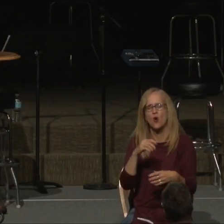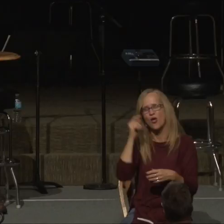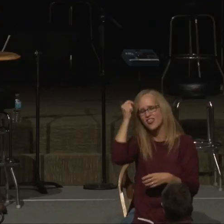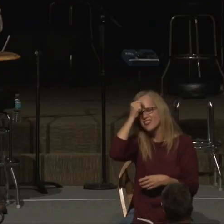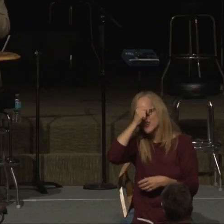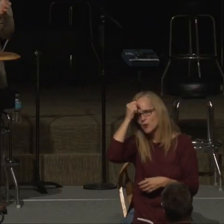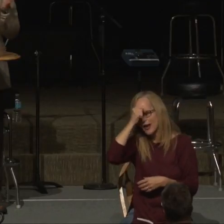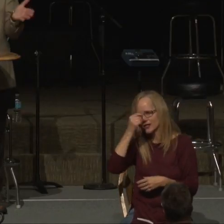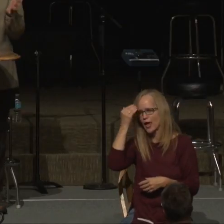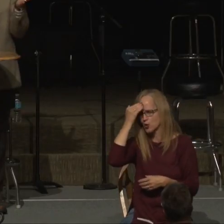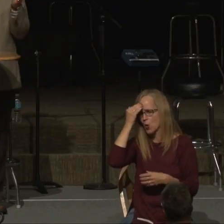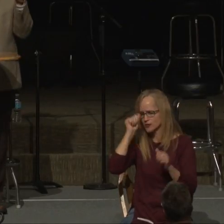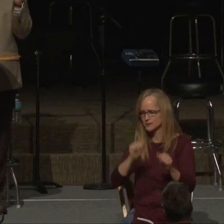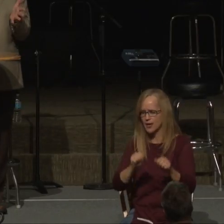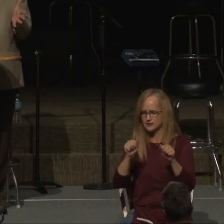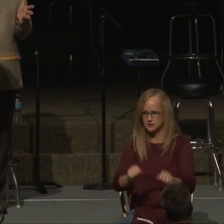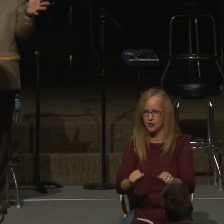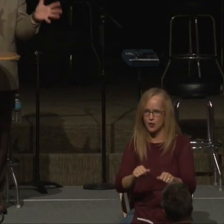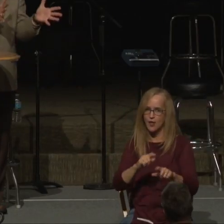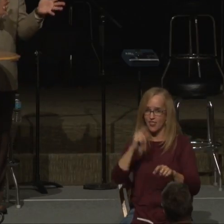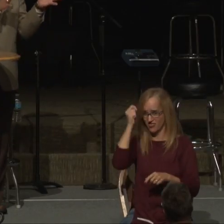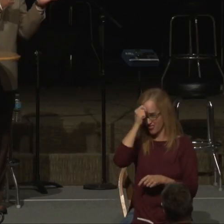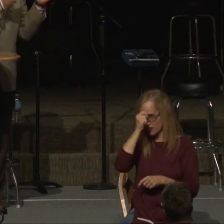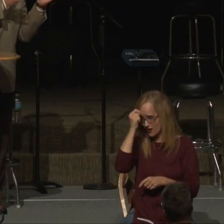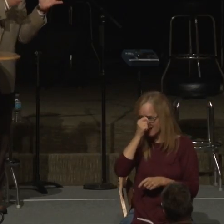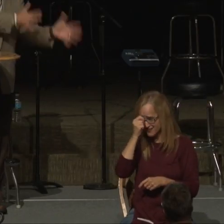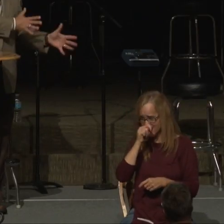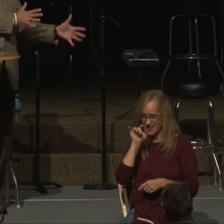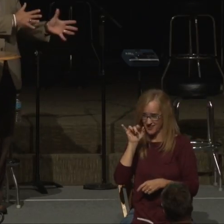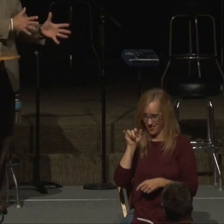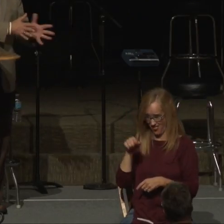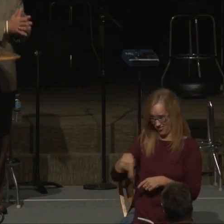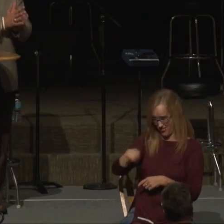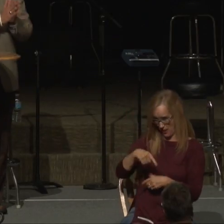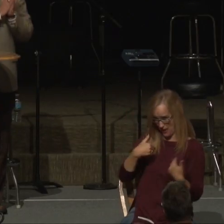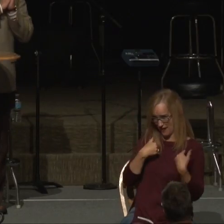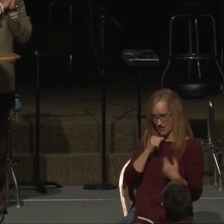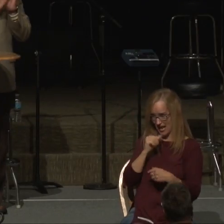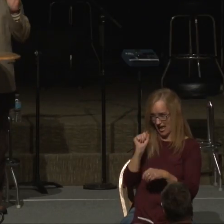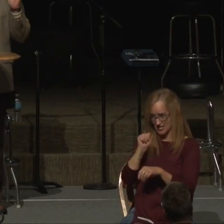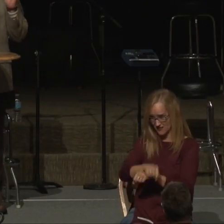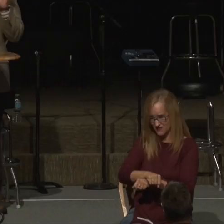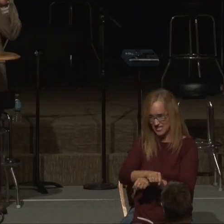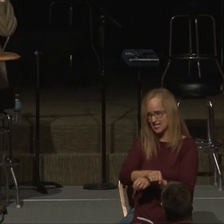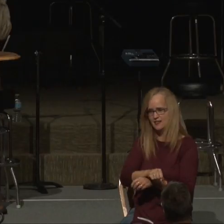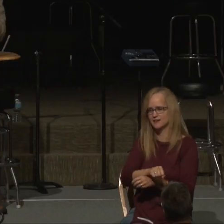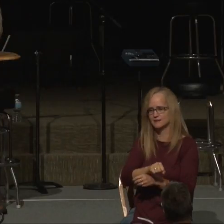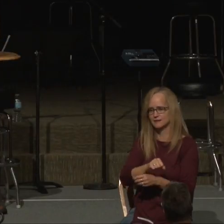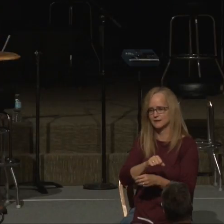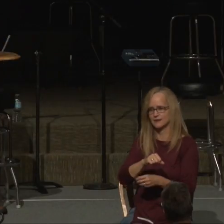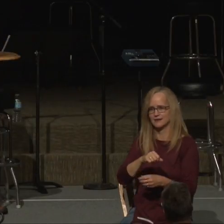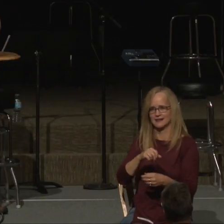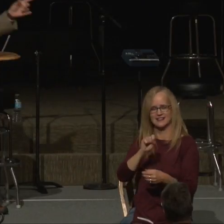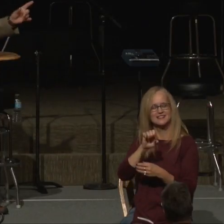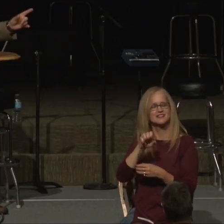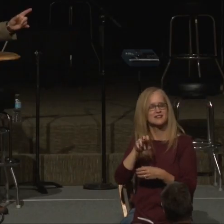is possible. And I really do believe that theoretically that them having an undefeated season, and I mean all the way to the end, the national championship, the whole nine